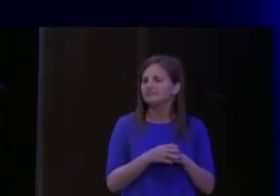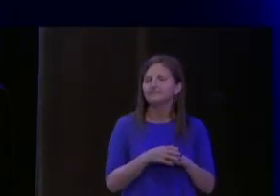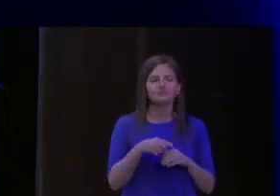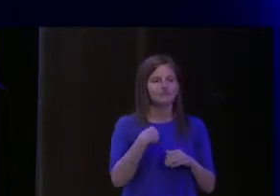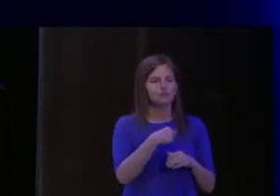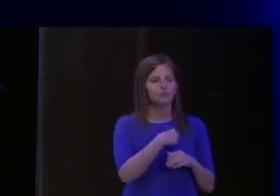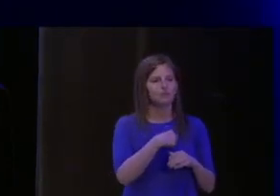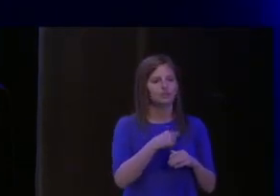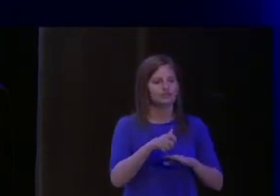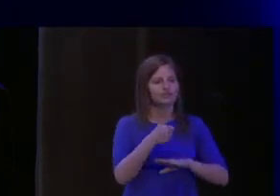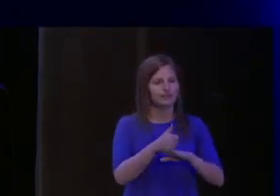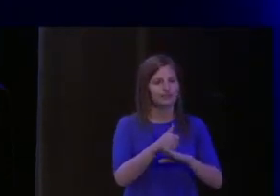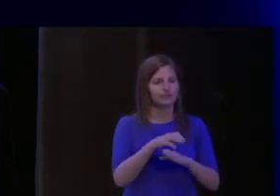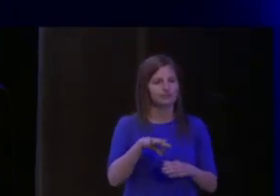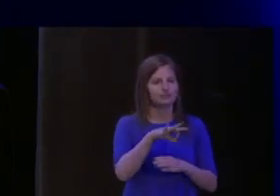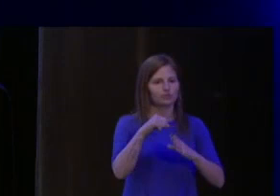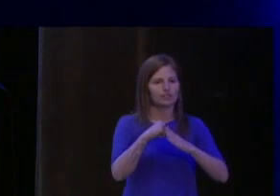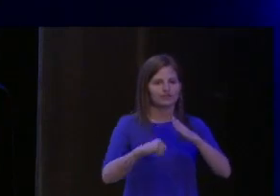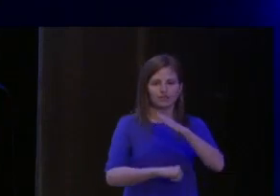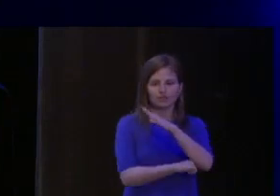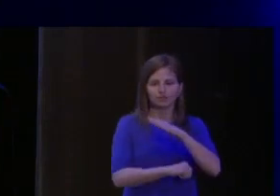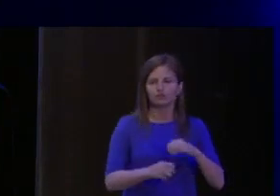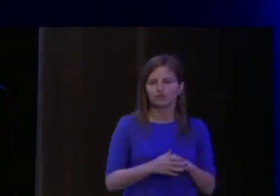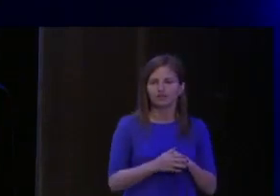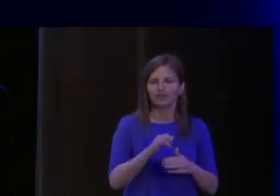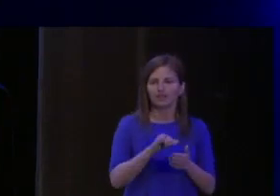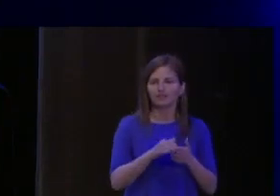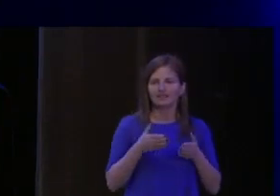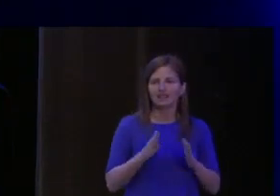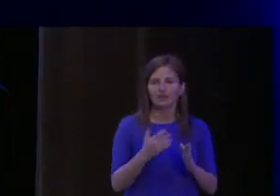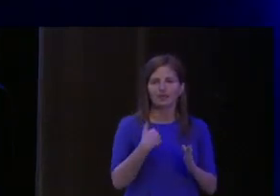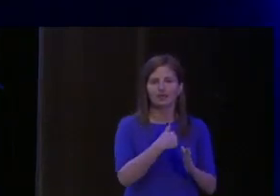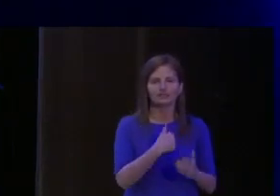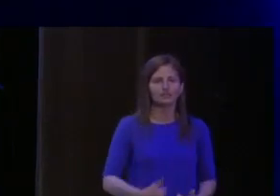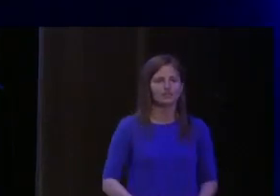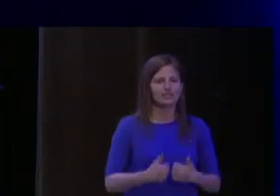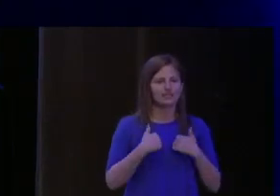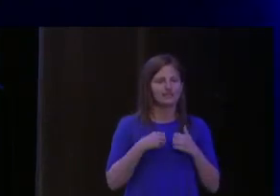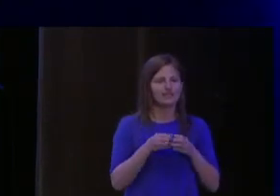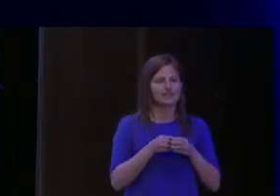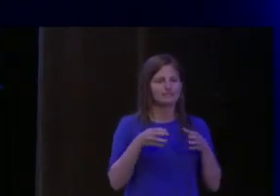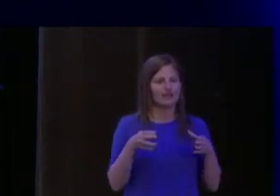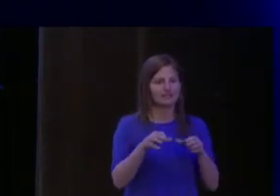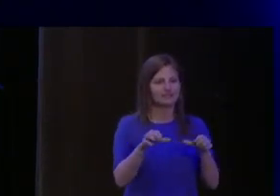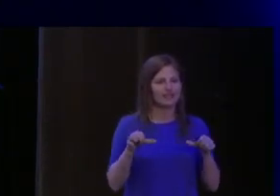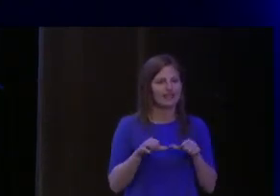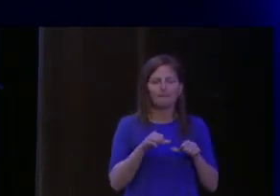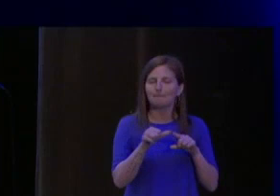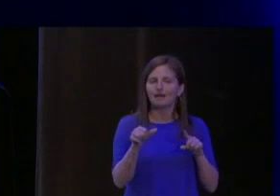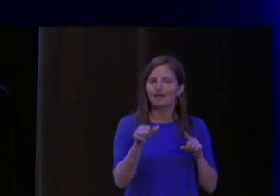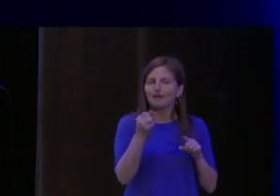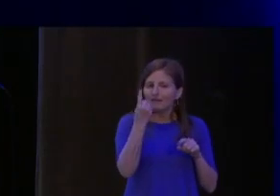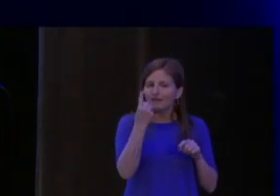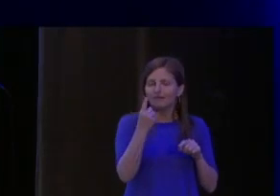we are establishing a spiritual infrastructure that's allowing us to live in the expanded state, but not